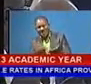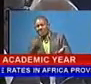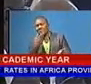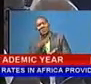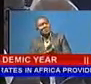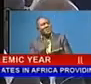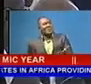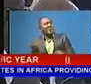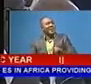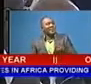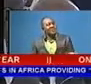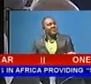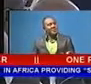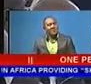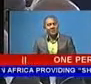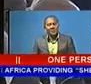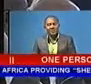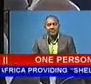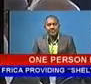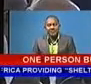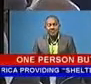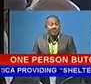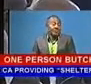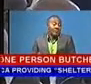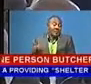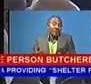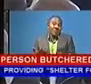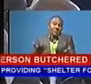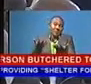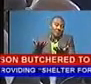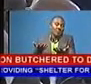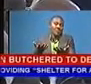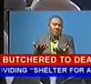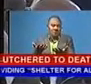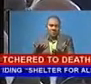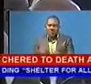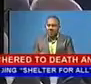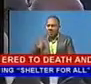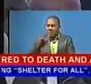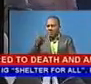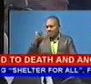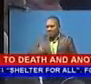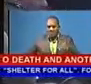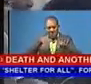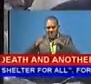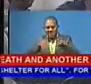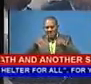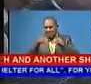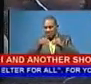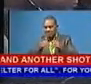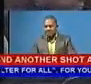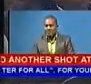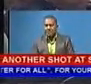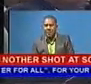sheets. We are therefore seeking the leave of this court for this clarification to be made.